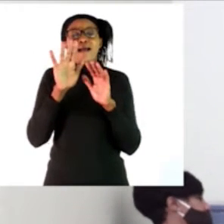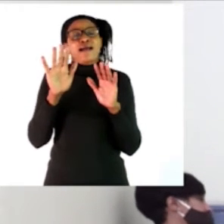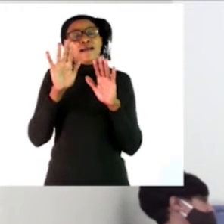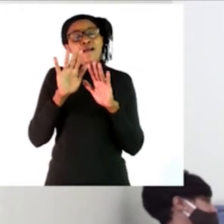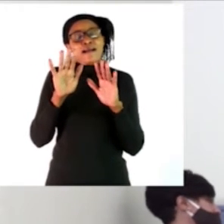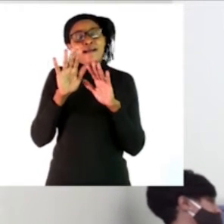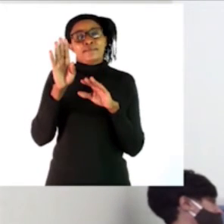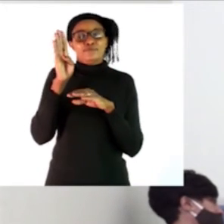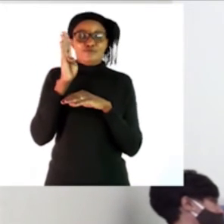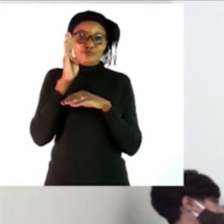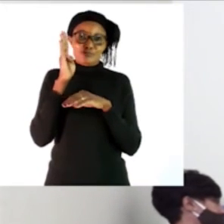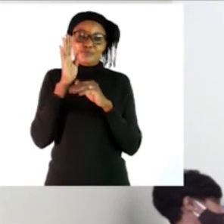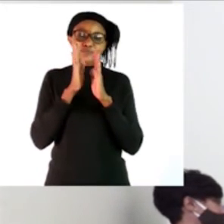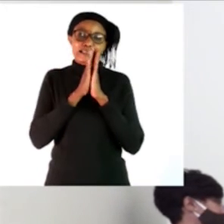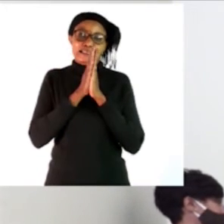for me, please.